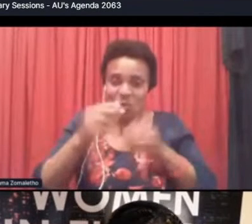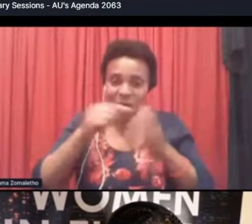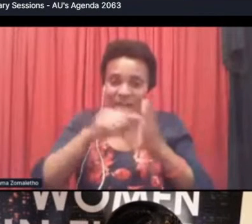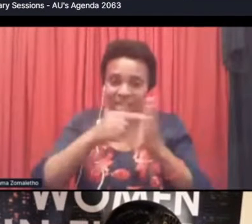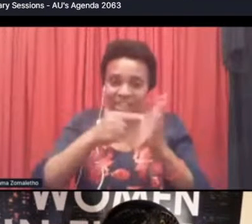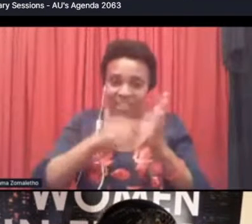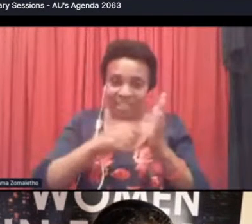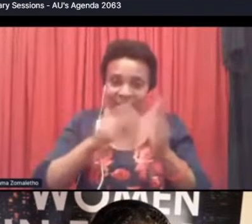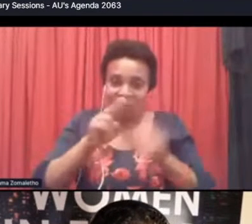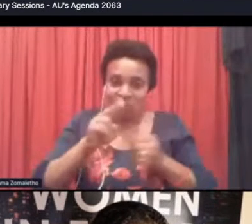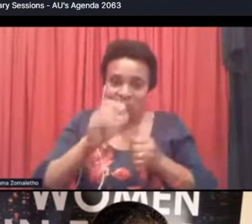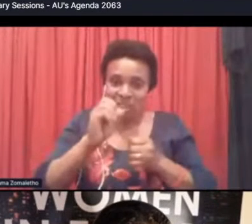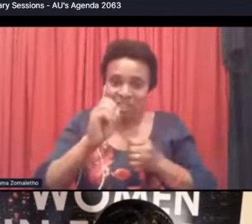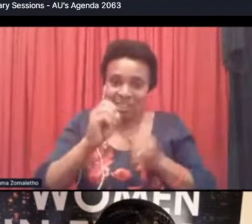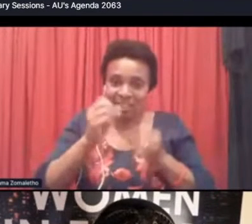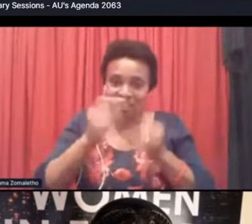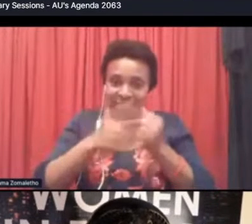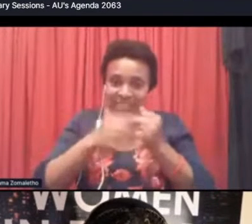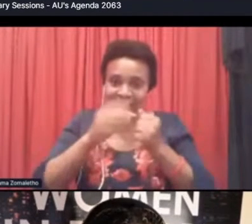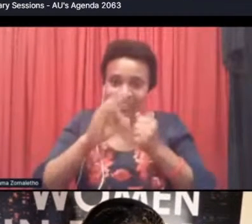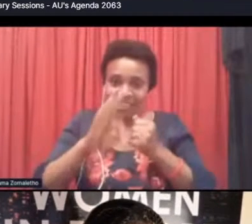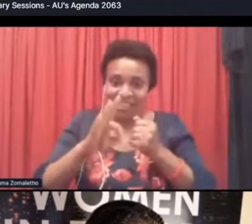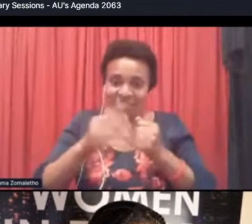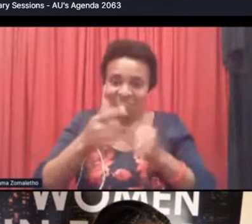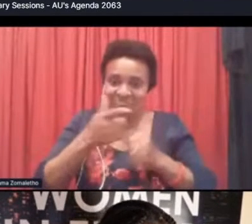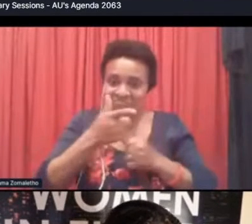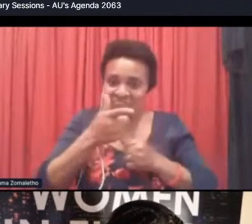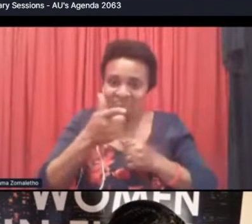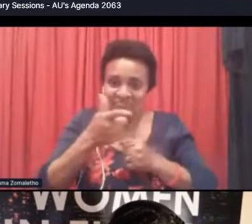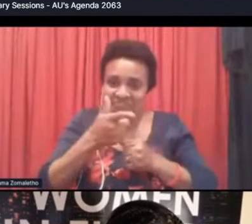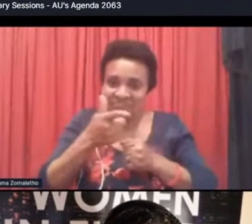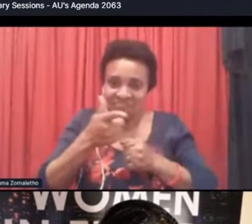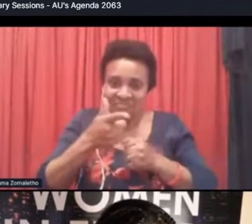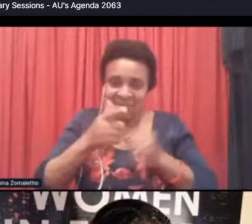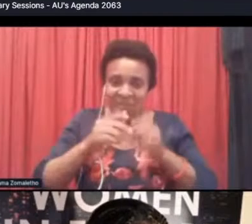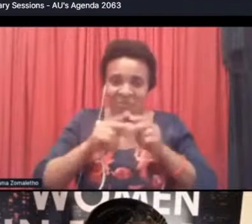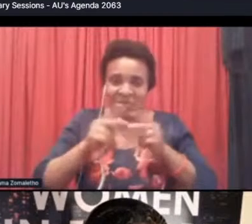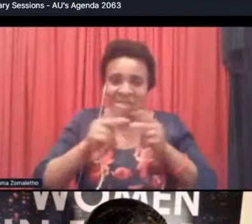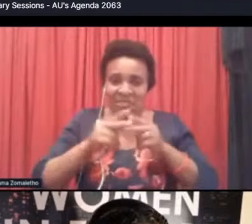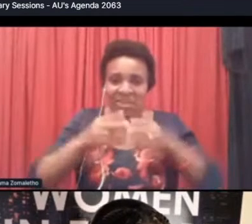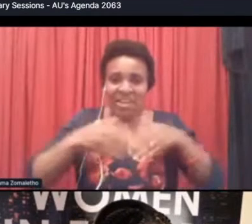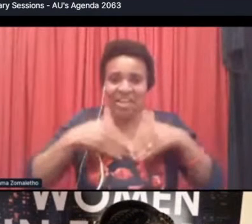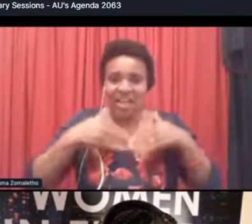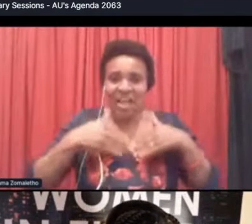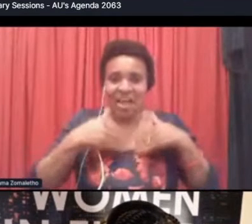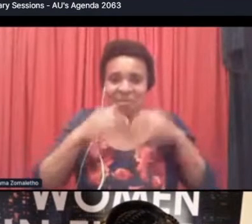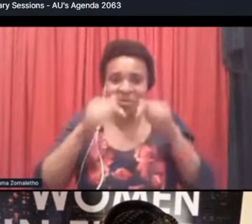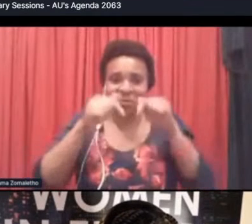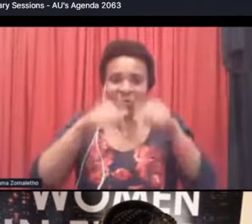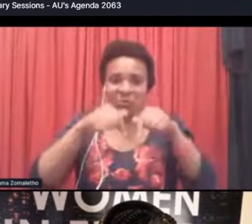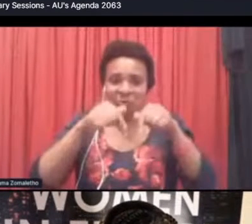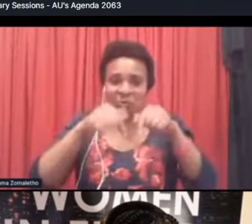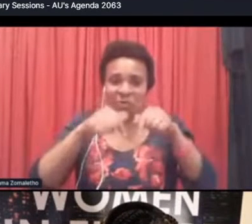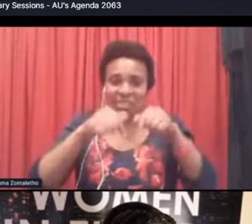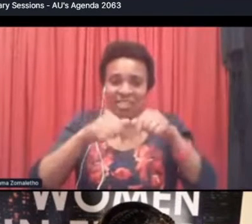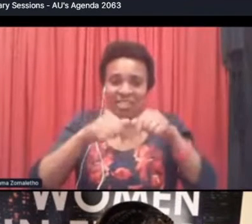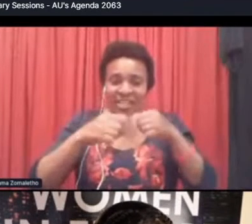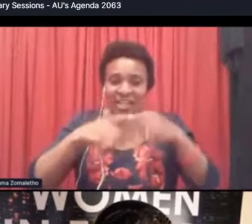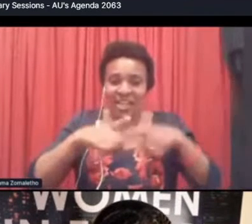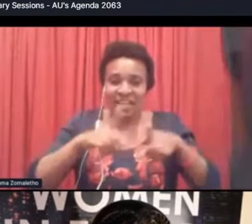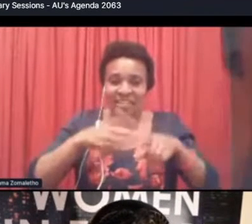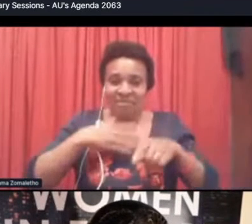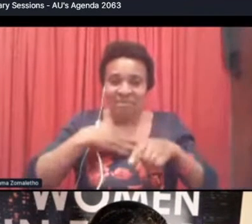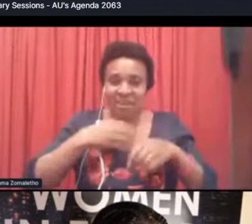diaspora mainstreaming. Yes, the topic is quite interesting for today. And I'm going to let my guests here to